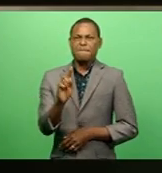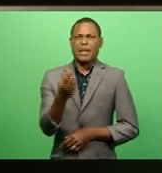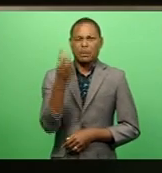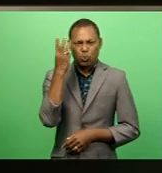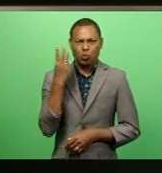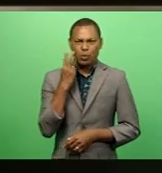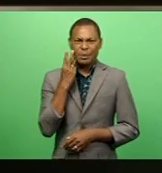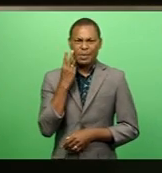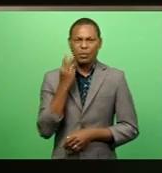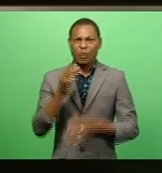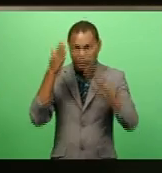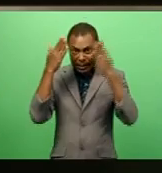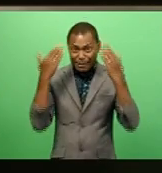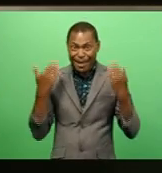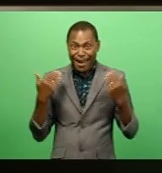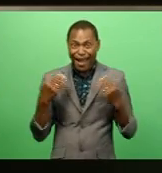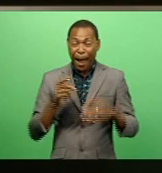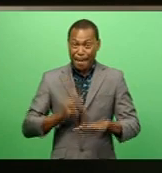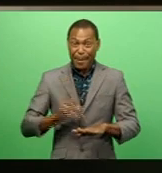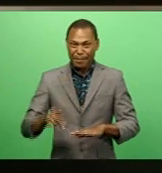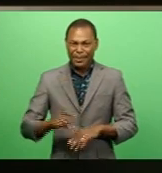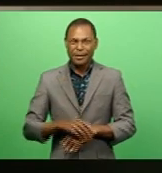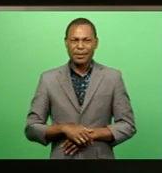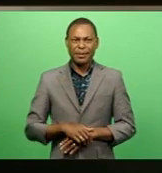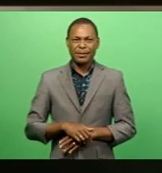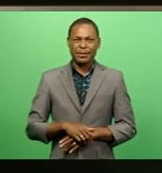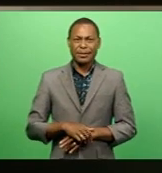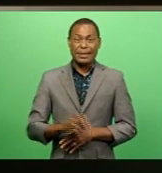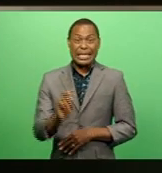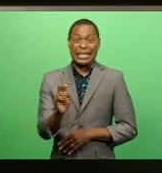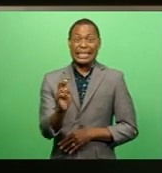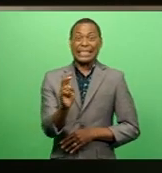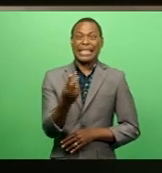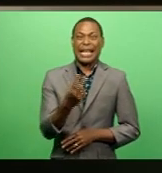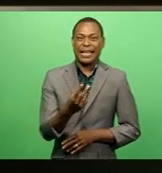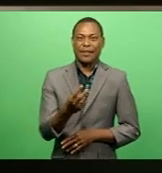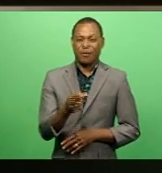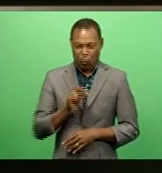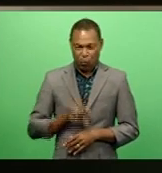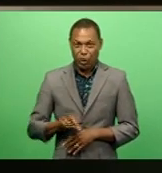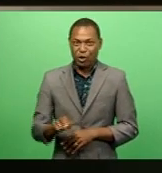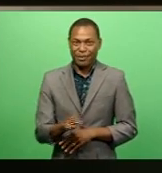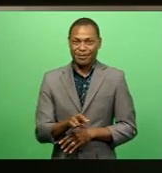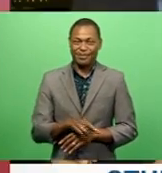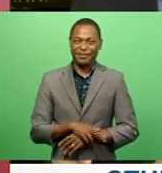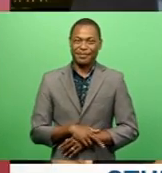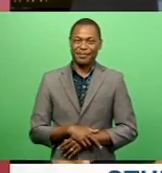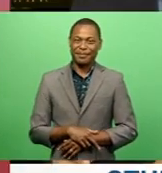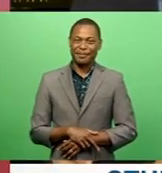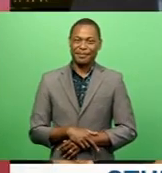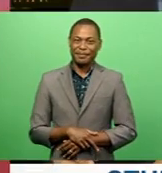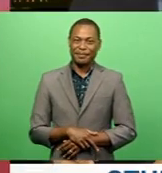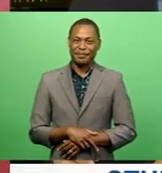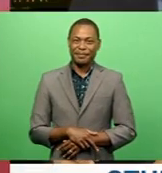Parliament, who is also the second for the region. Thank you.